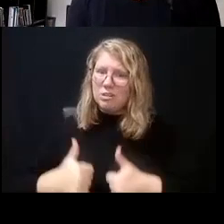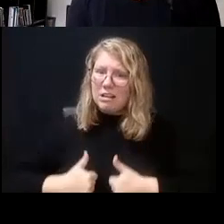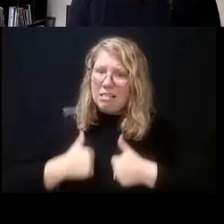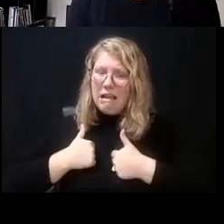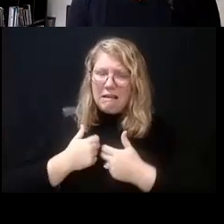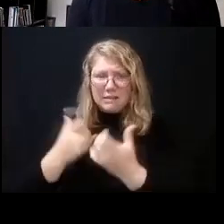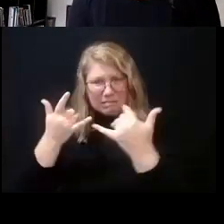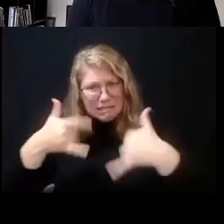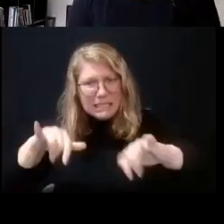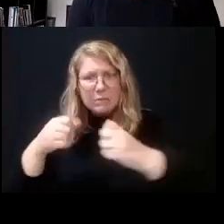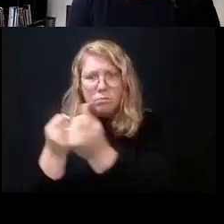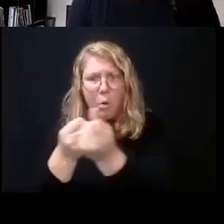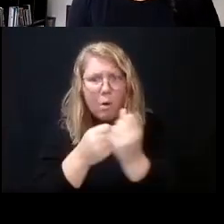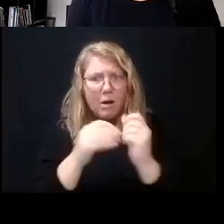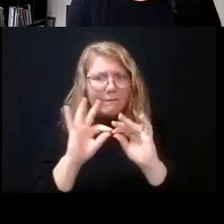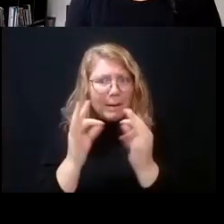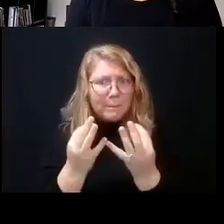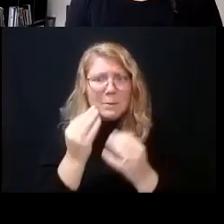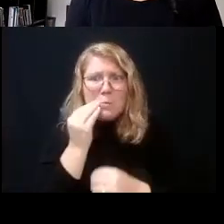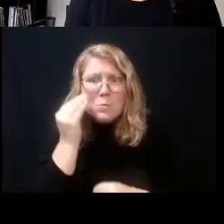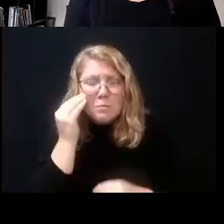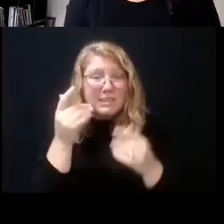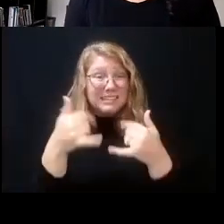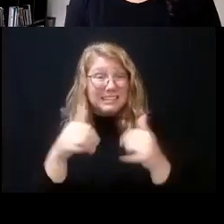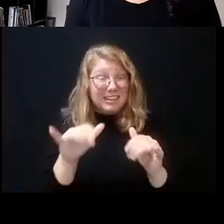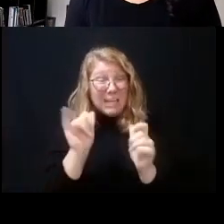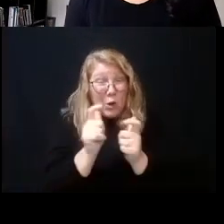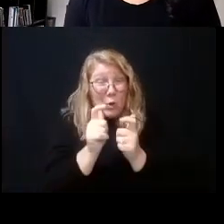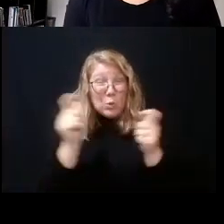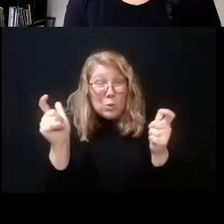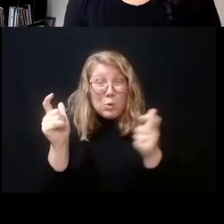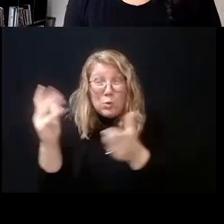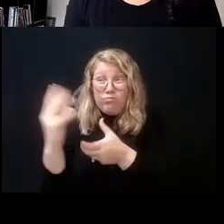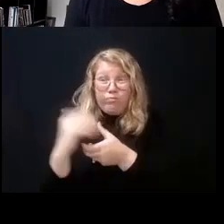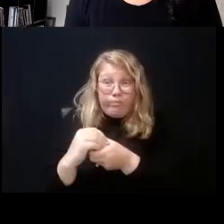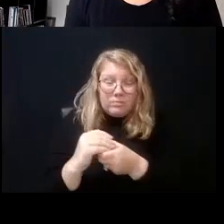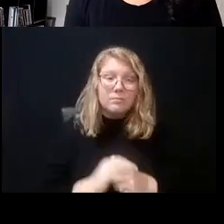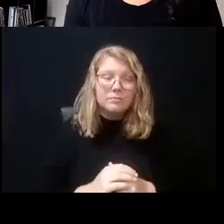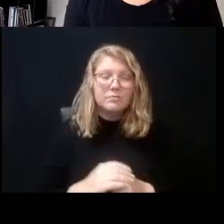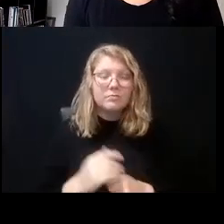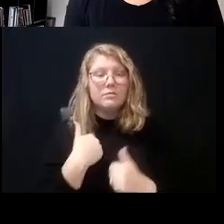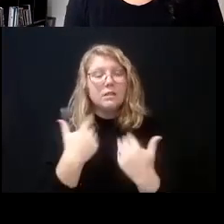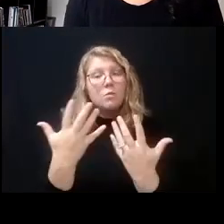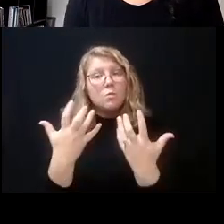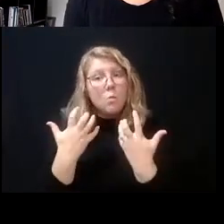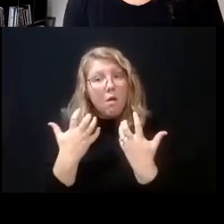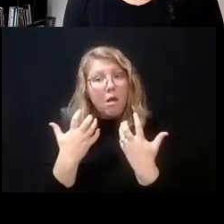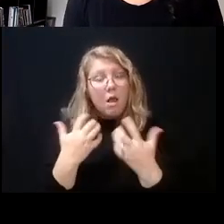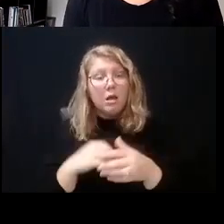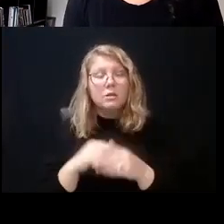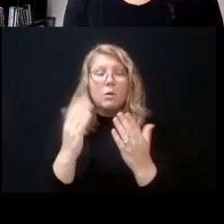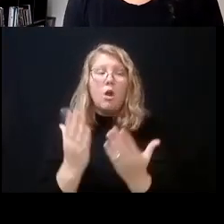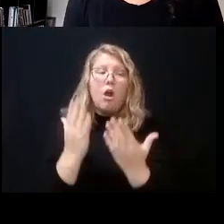really important and huge piece, right? So I kind of want to offer